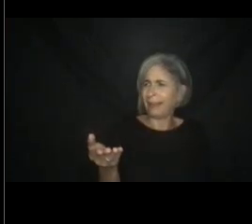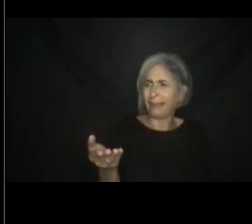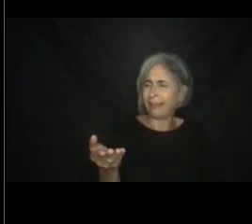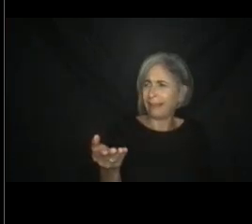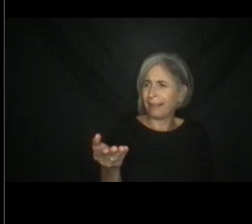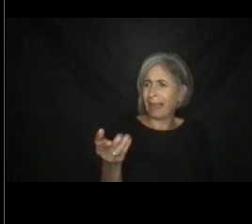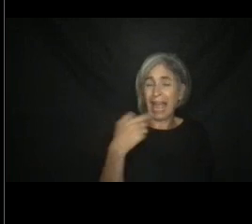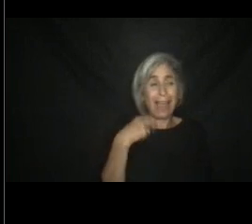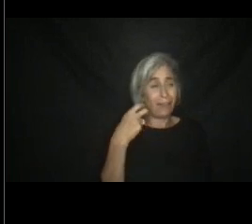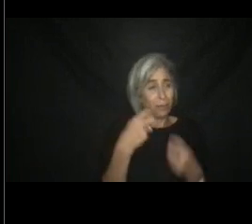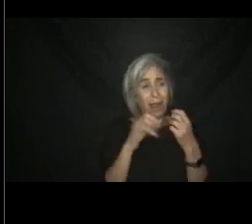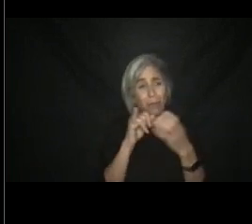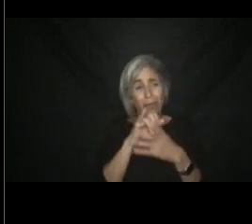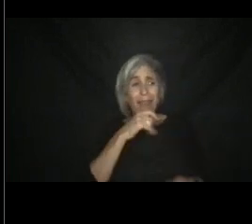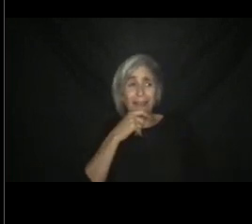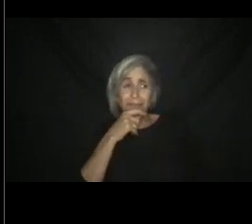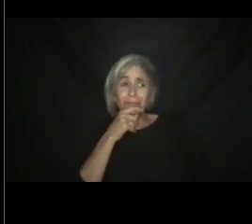have a problem with that.